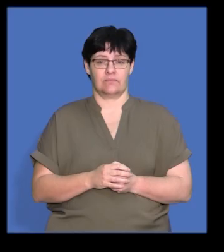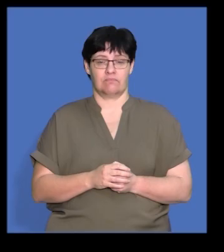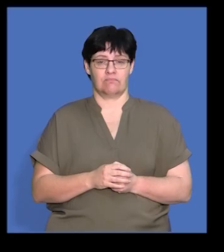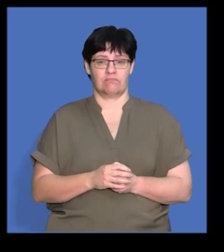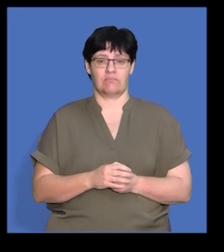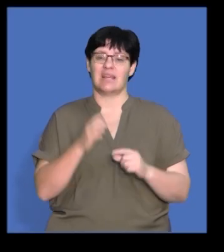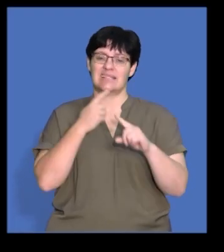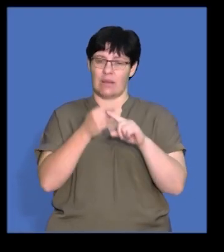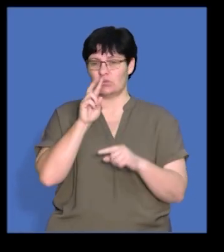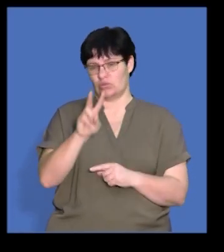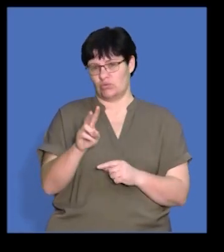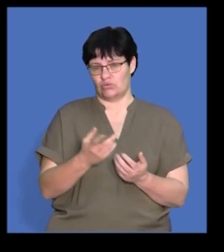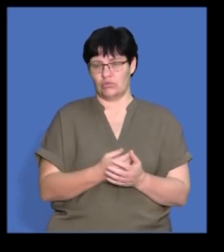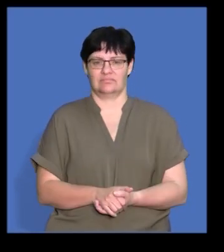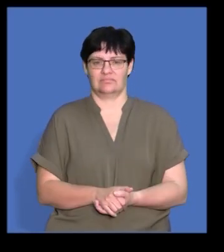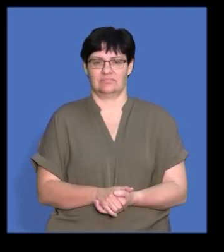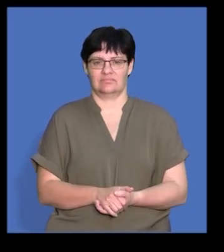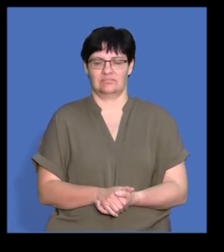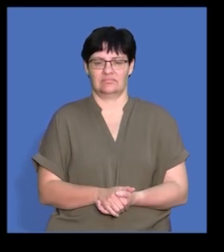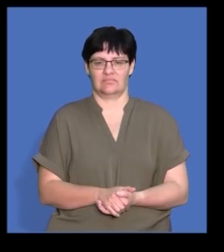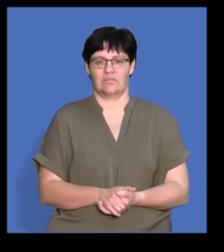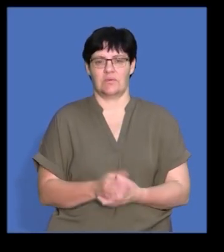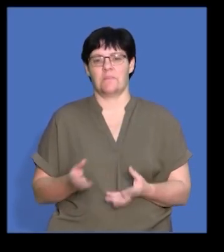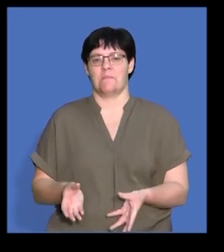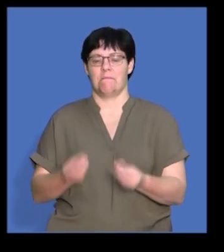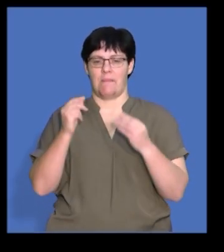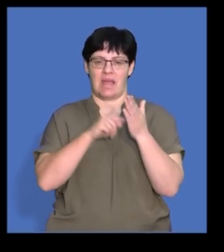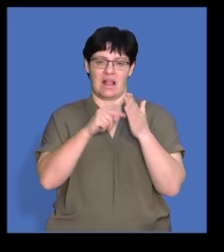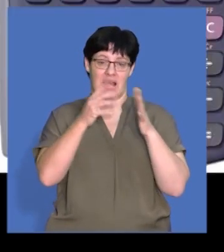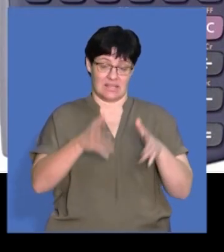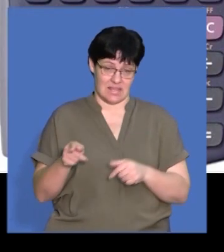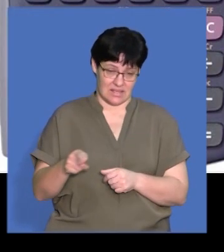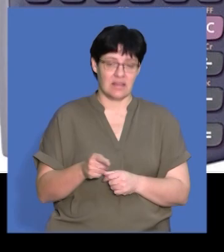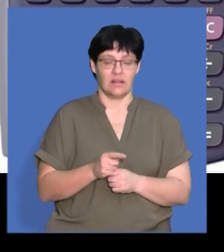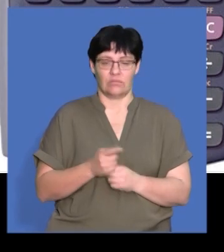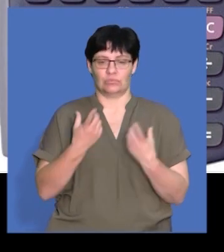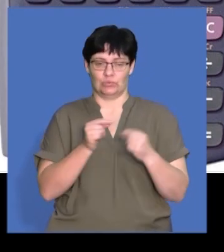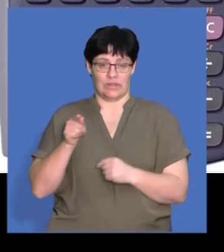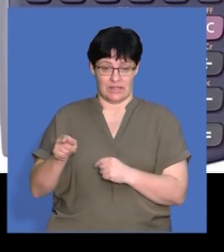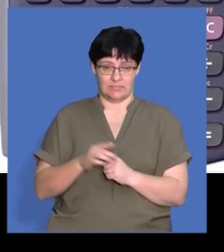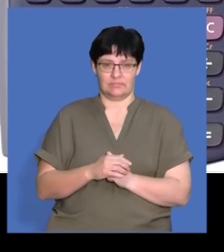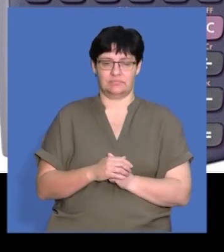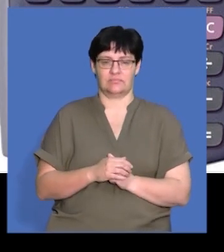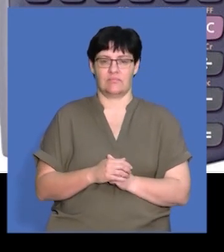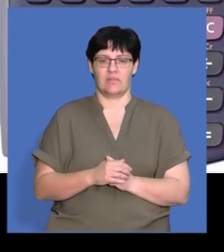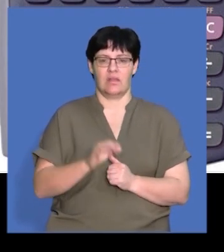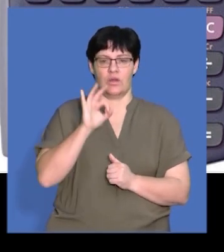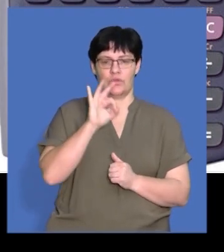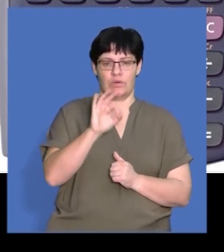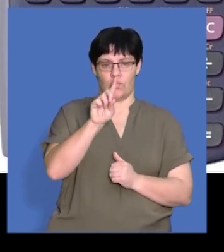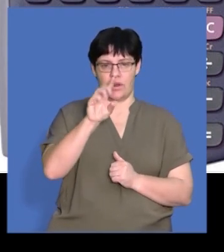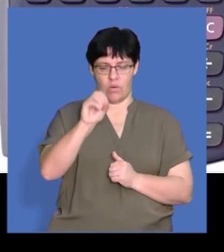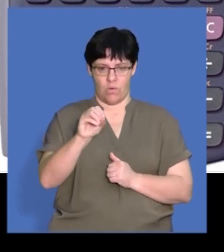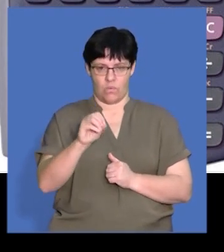basically times 2, or we can add them. Okay, so now let's go to our calculator and do this on the calculator. So I've got